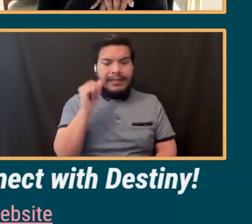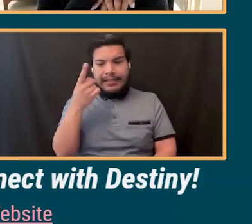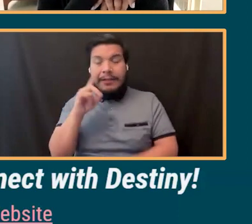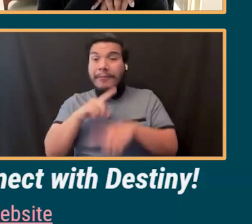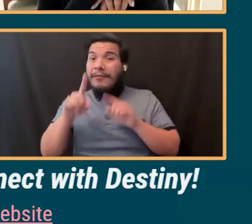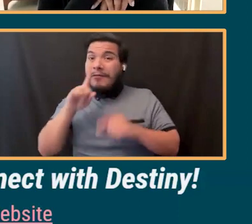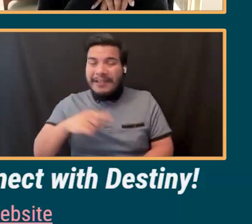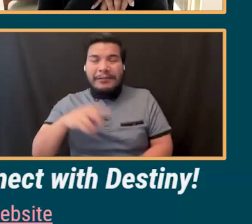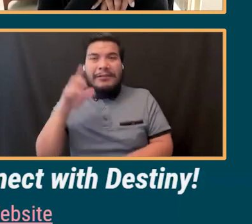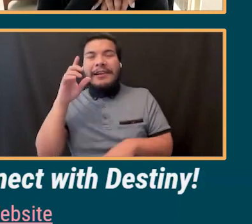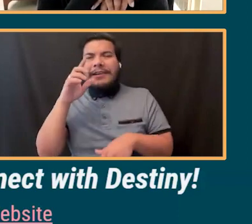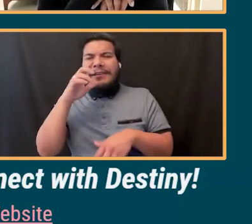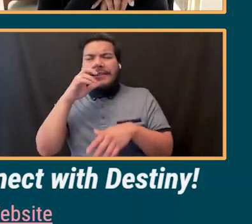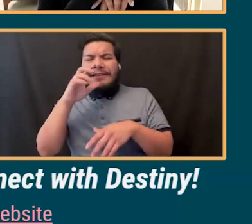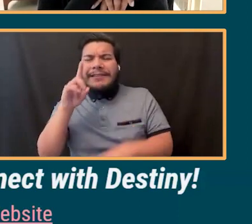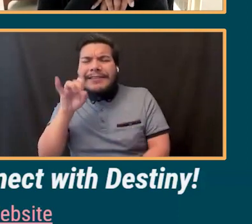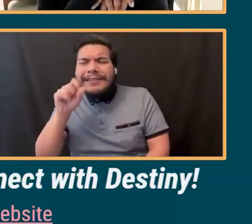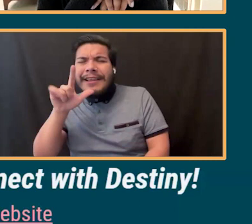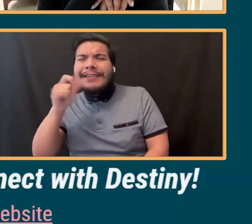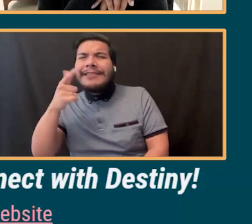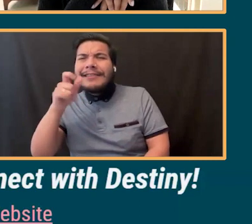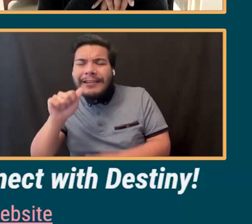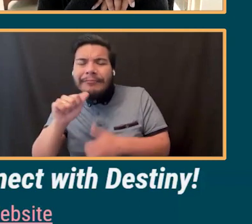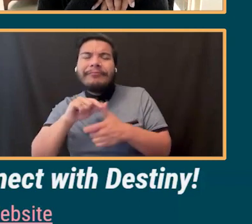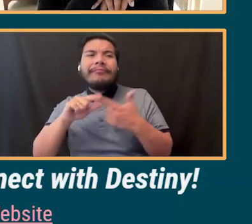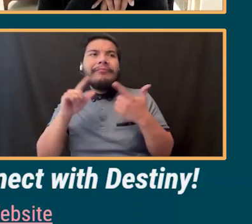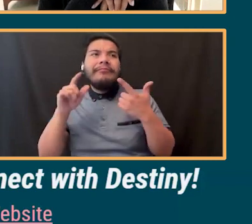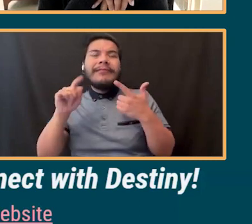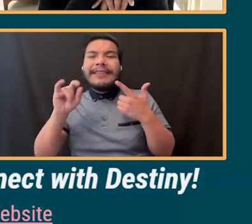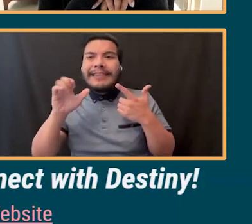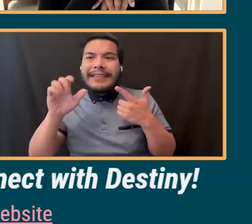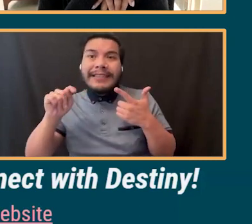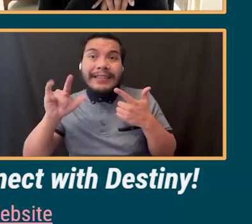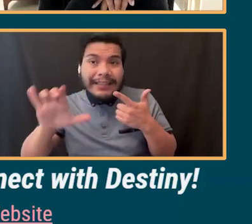dyscalculia, dysgraphia, Tourette's, tic disorder,